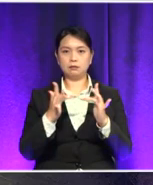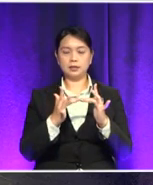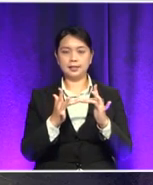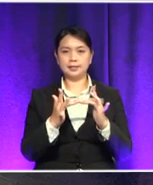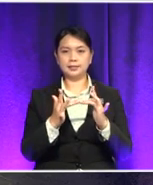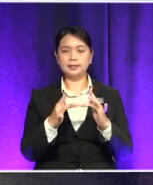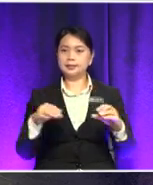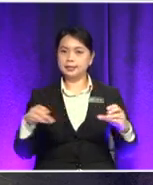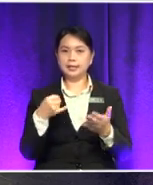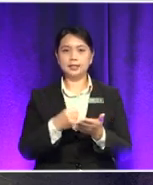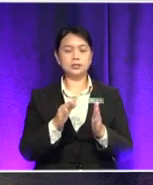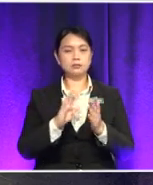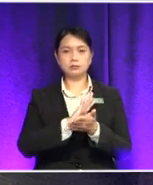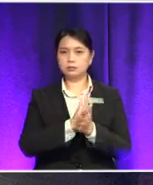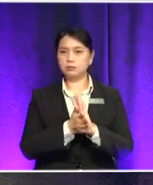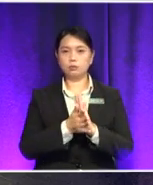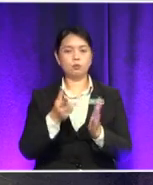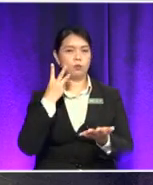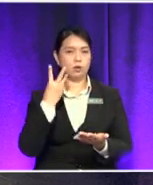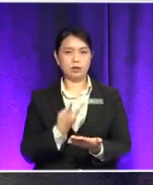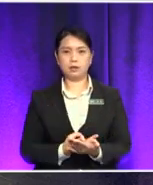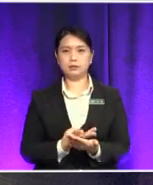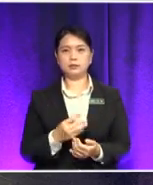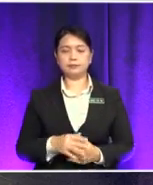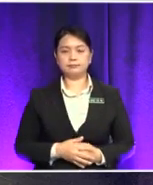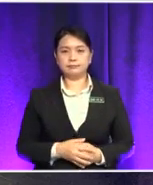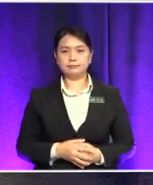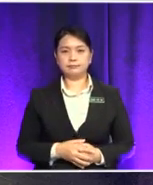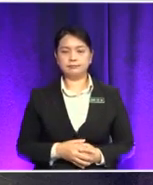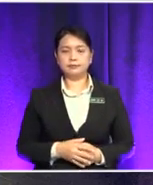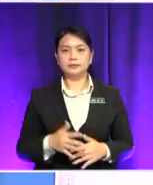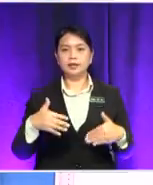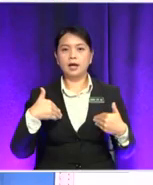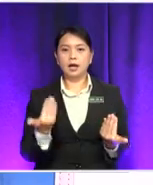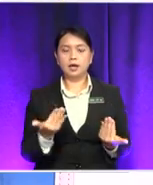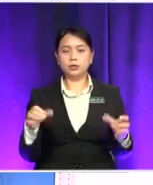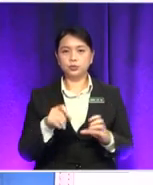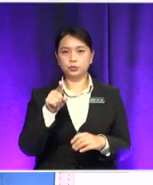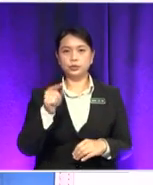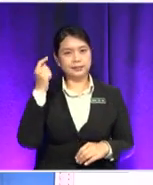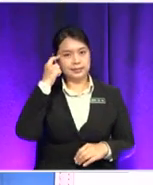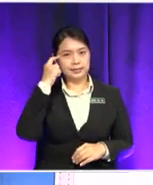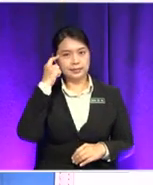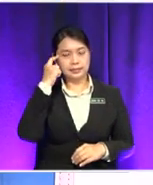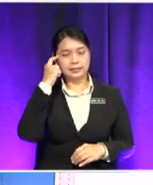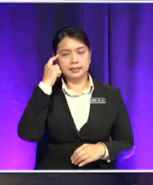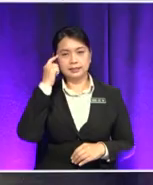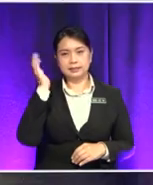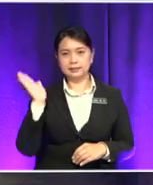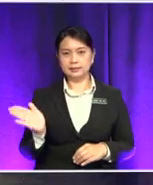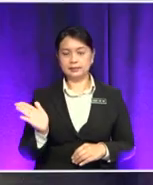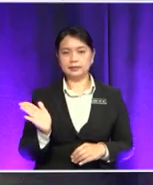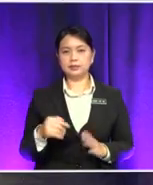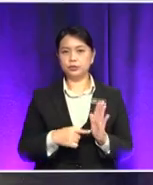feel they did so well, but of course, we have to ask our expert here, Teacher Hidayah, how do you think they perform overall? Yeah, they did